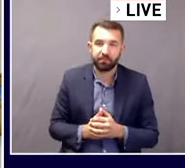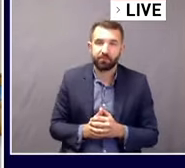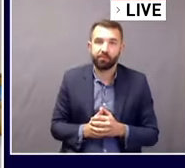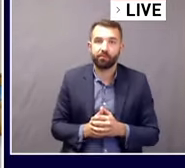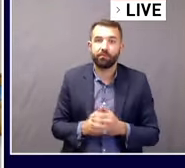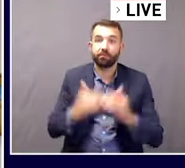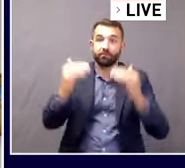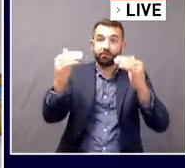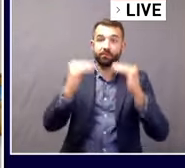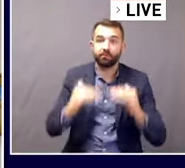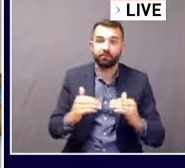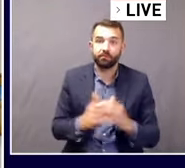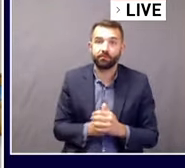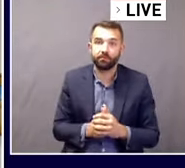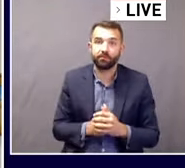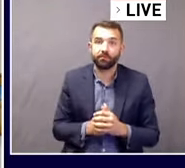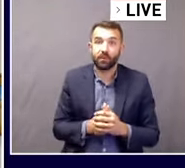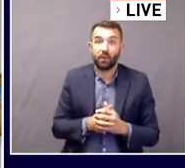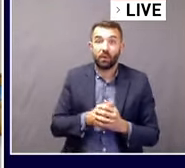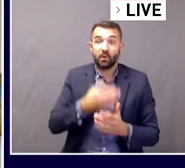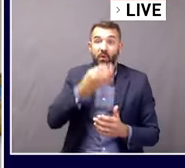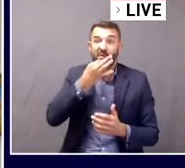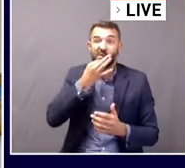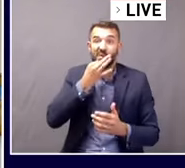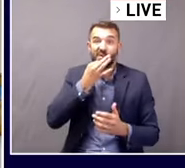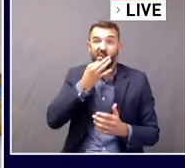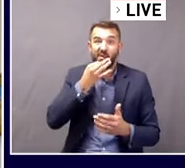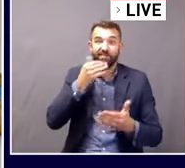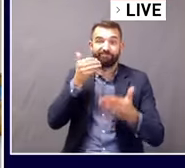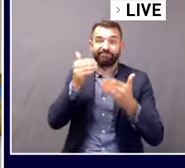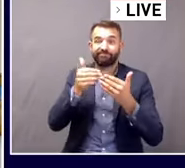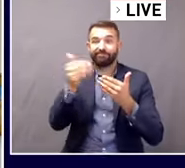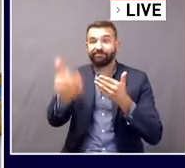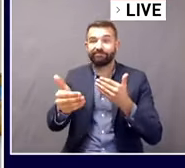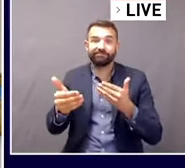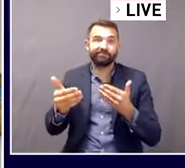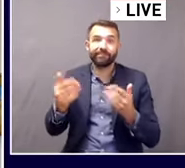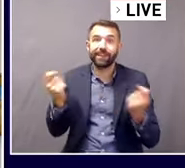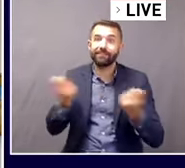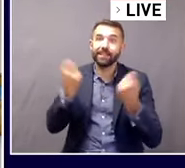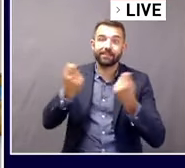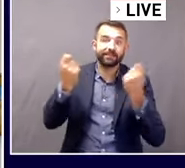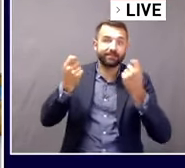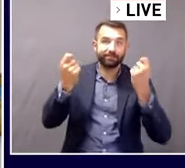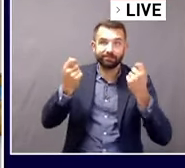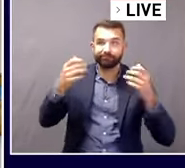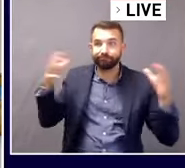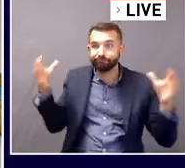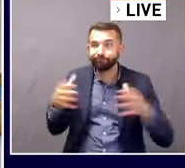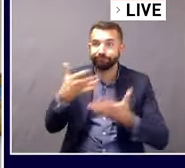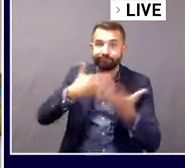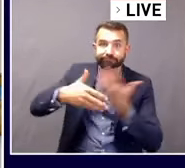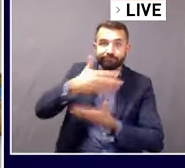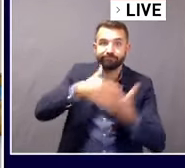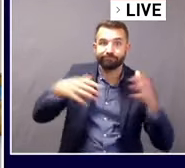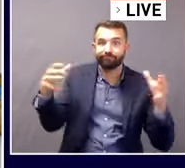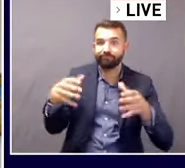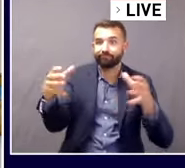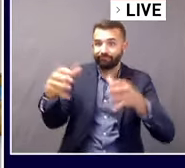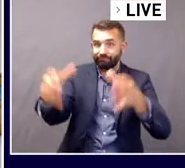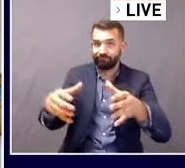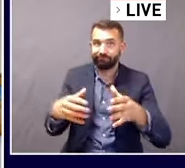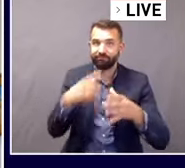go into the next wave of gatherings and seasons where it will be common for all of us to